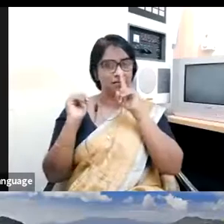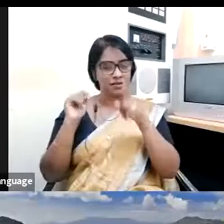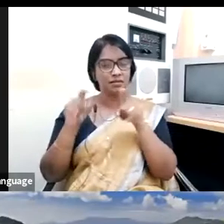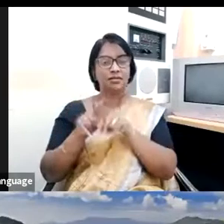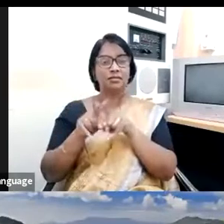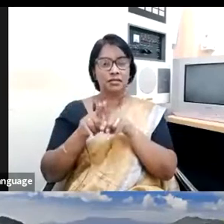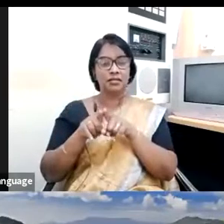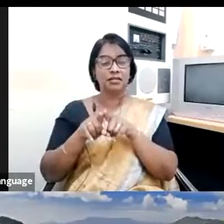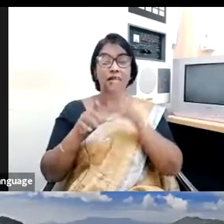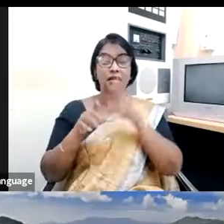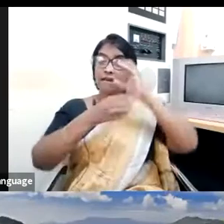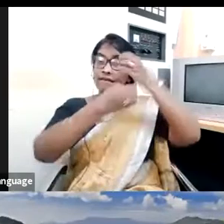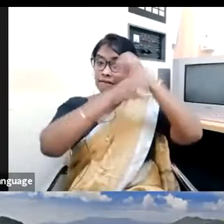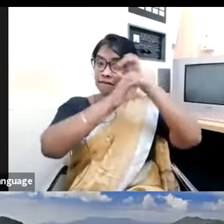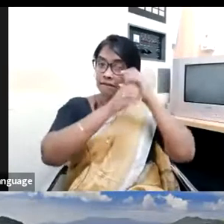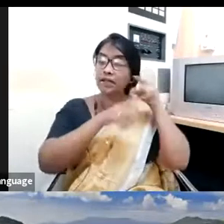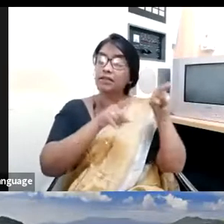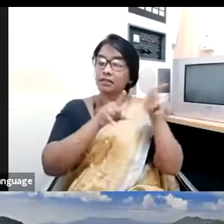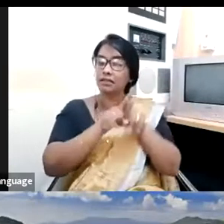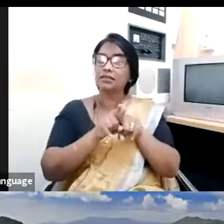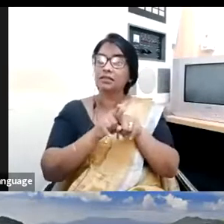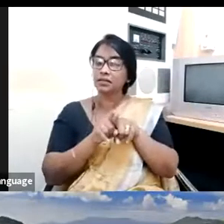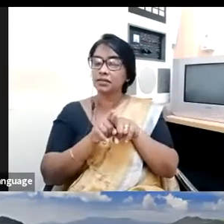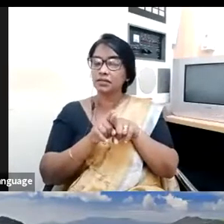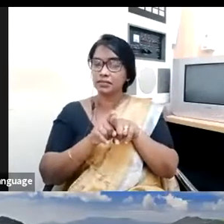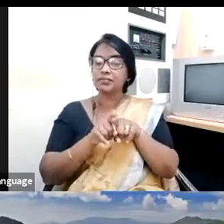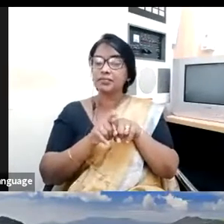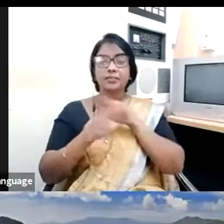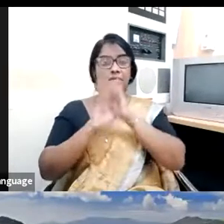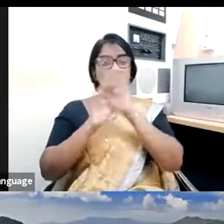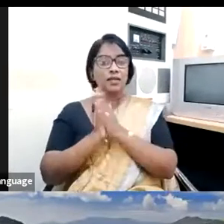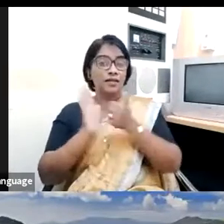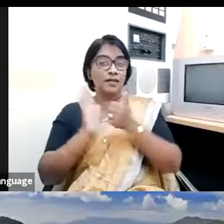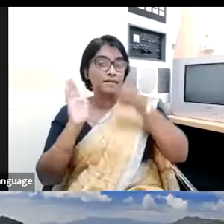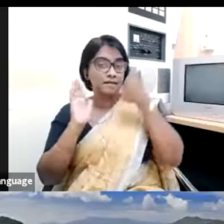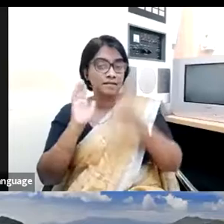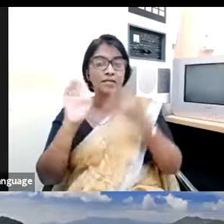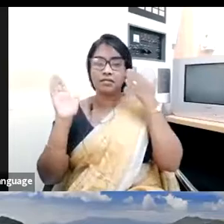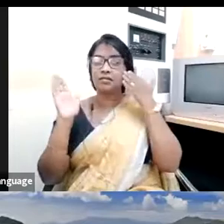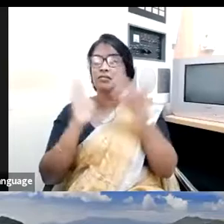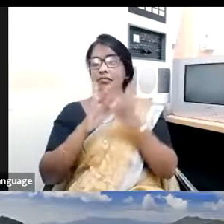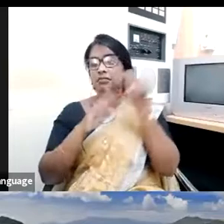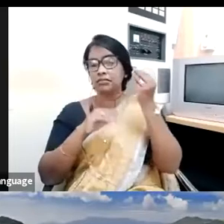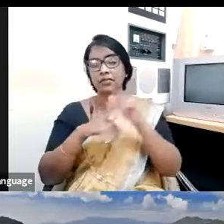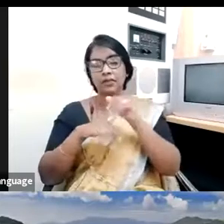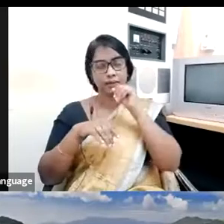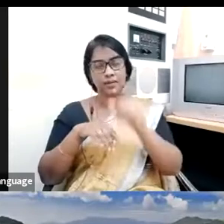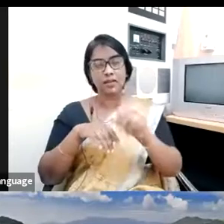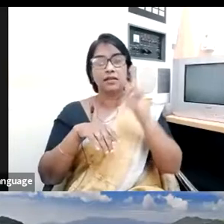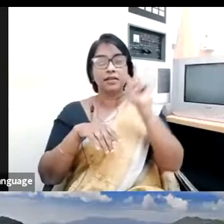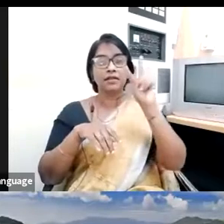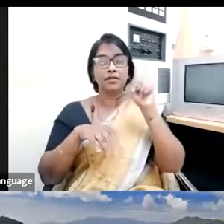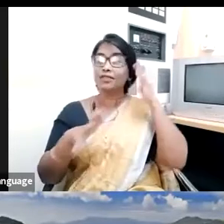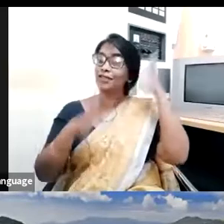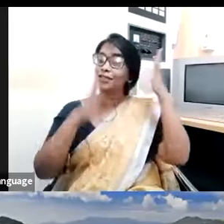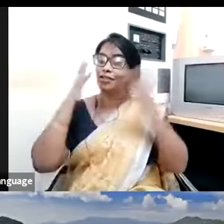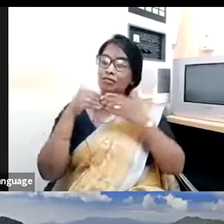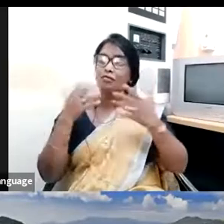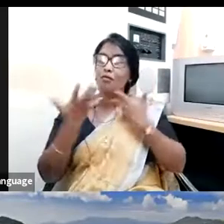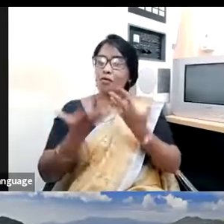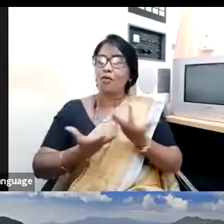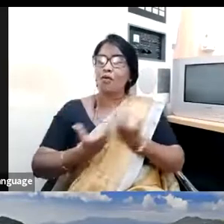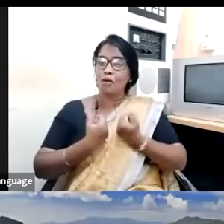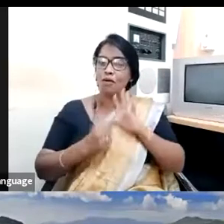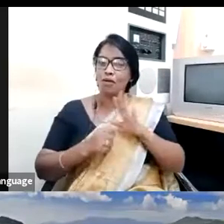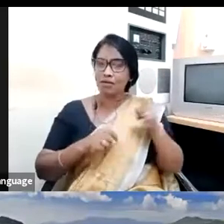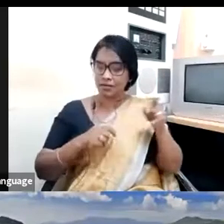leadership in their organizations. That is what is required in the 21st century. So with that overview of